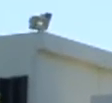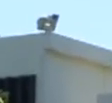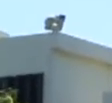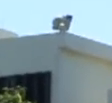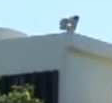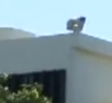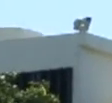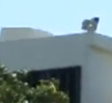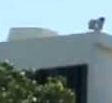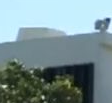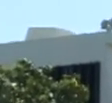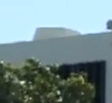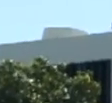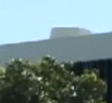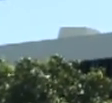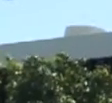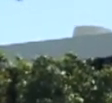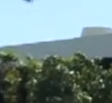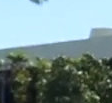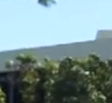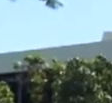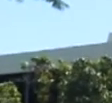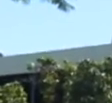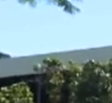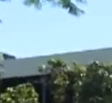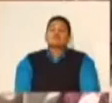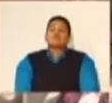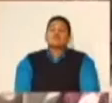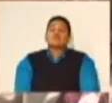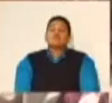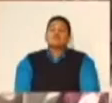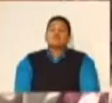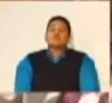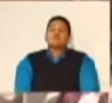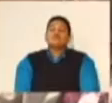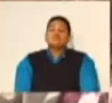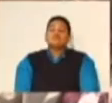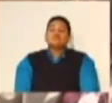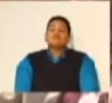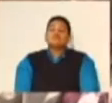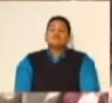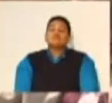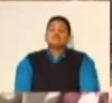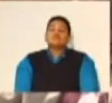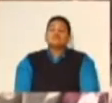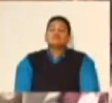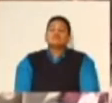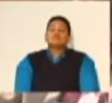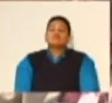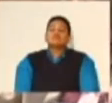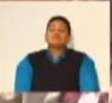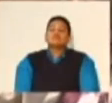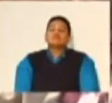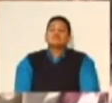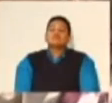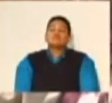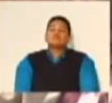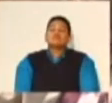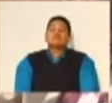charge in stimulating and facilitating investments across a range of sectors. Mr. Speaker, one of the most striking